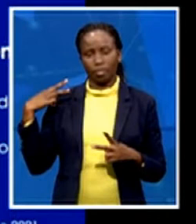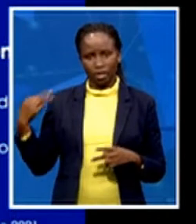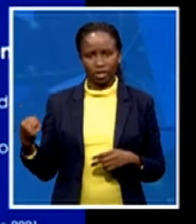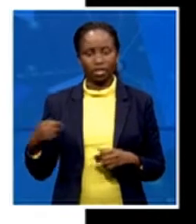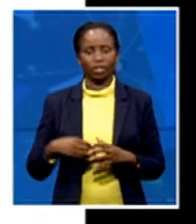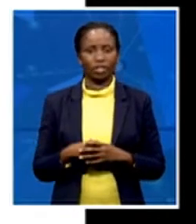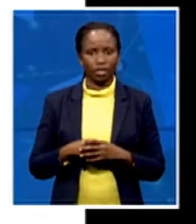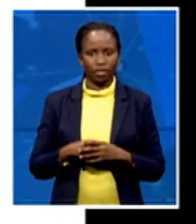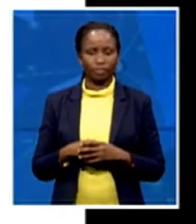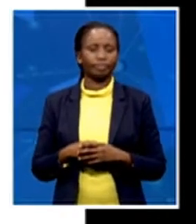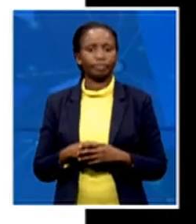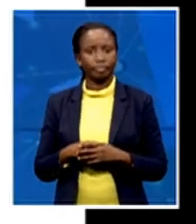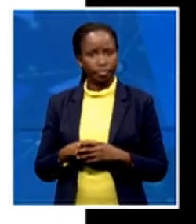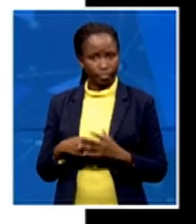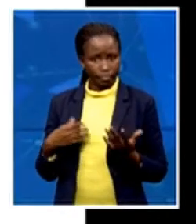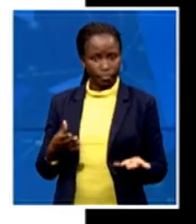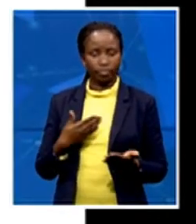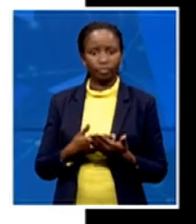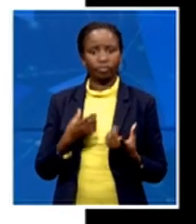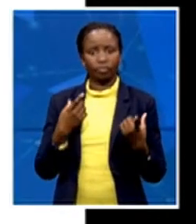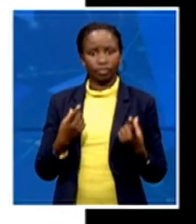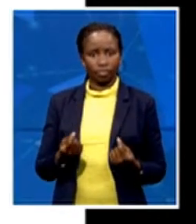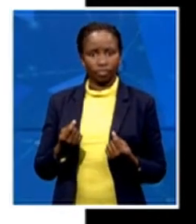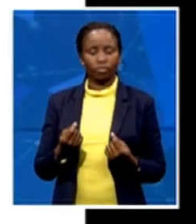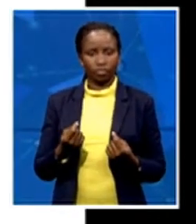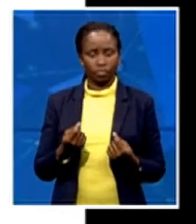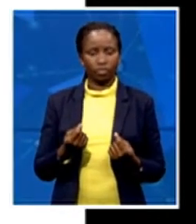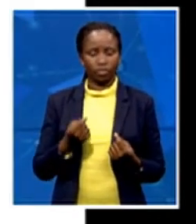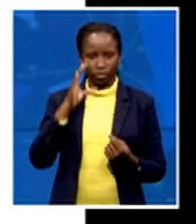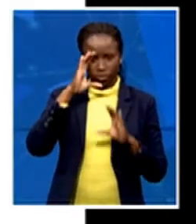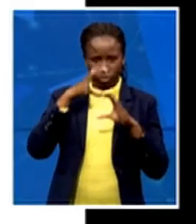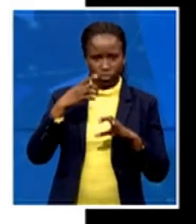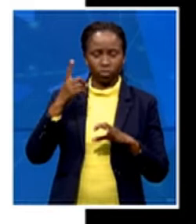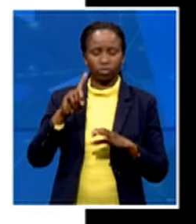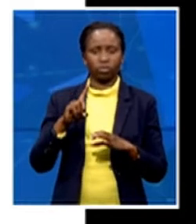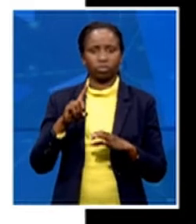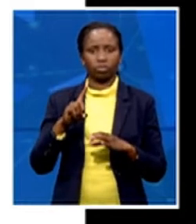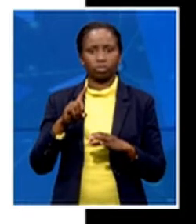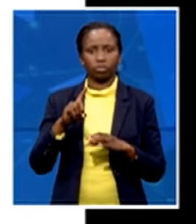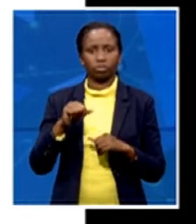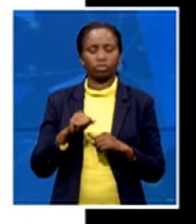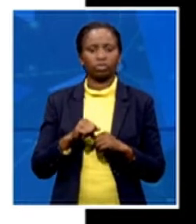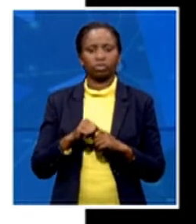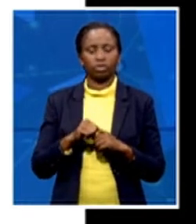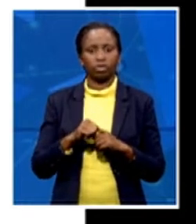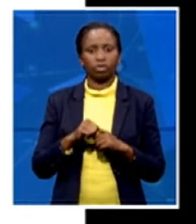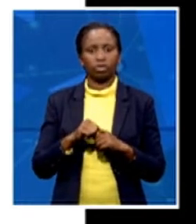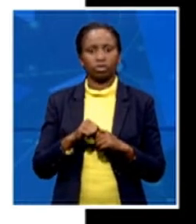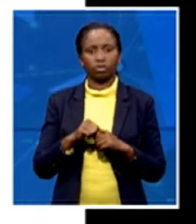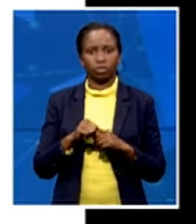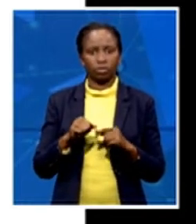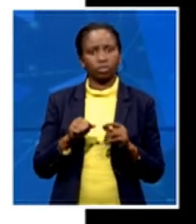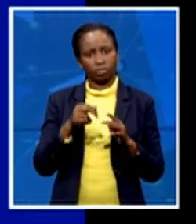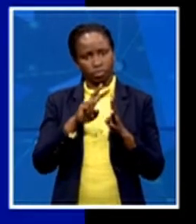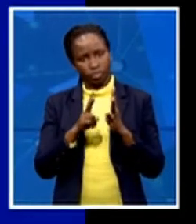sequence. I will look at the surveillance and the response update, then talk about the third wave, and then talk about the